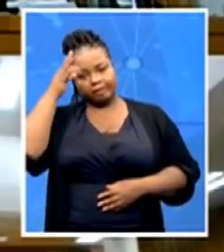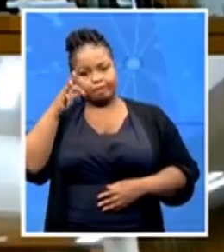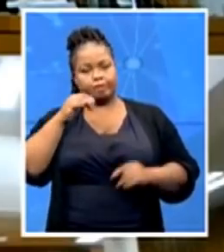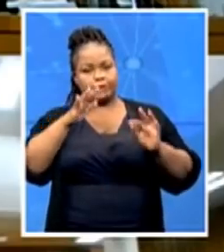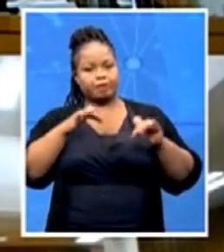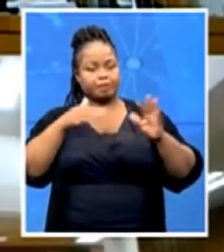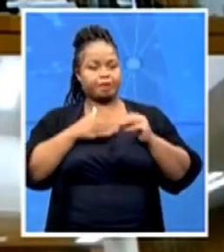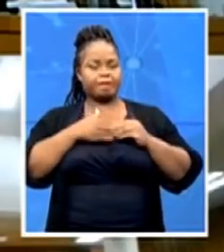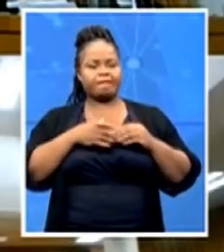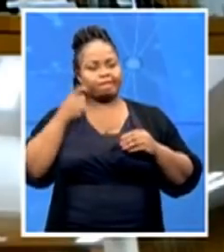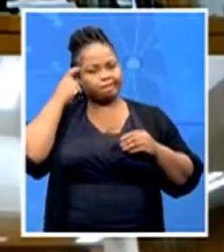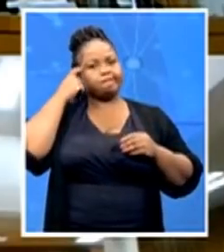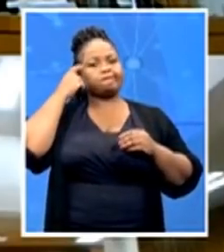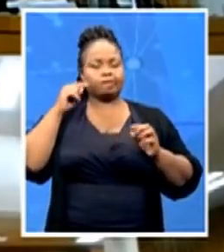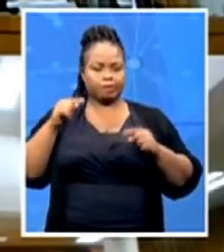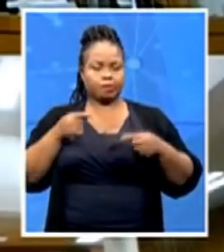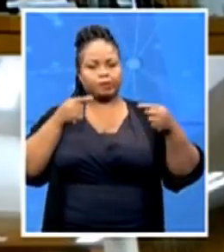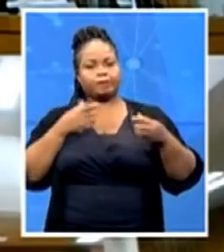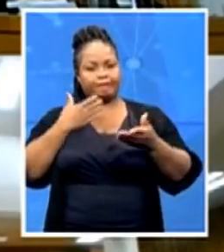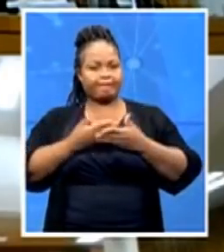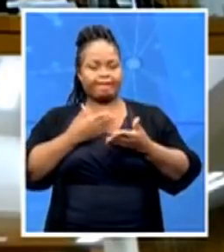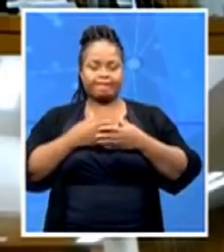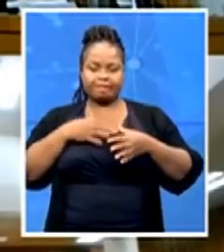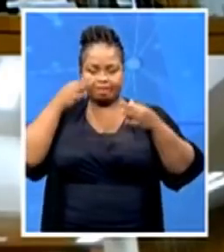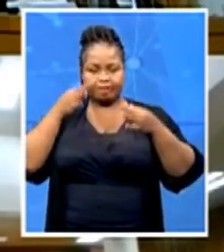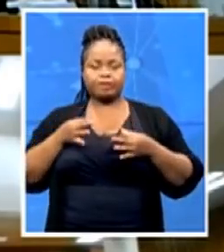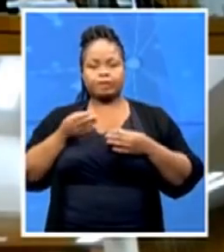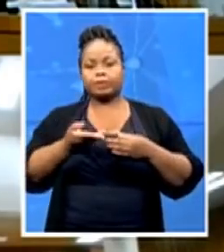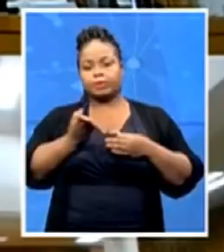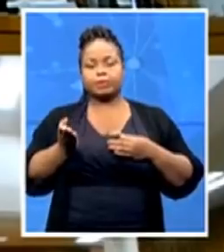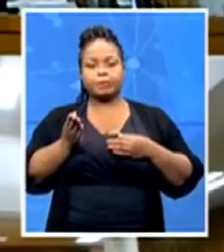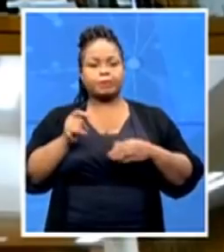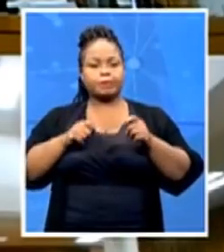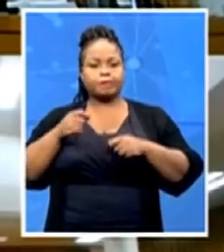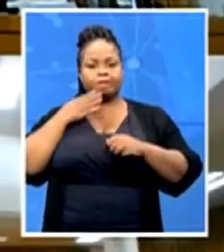the decision on a ground of arbitrariness. But that comes after the fact.